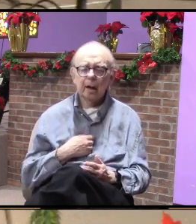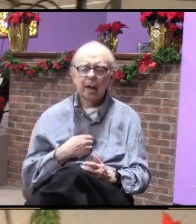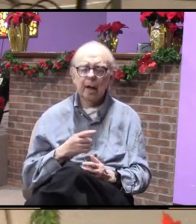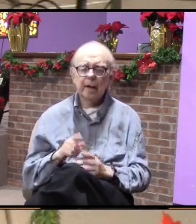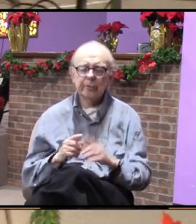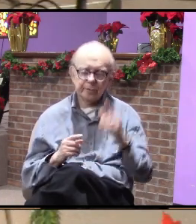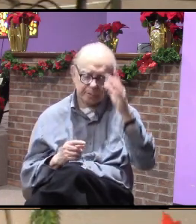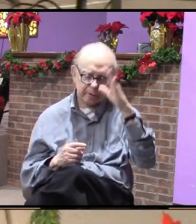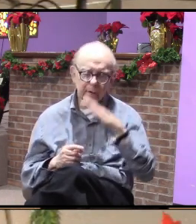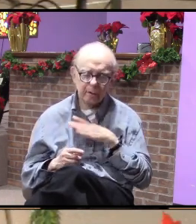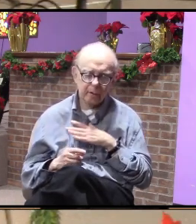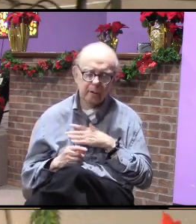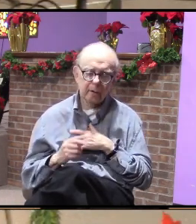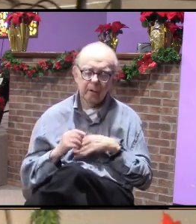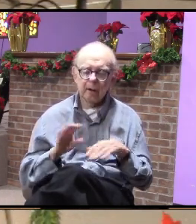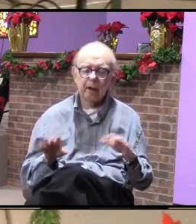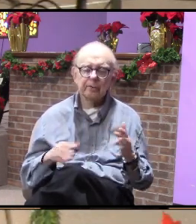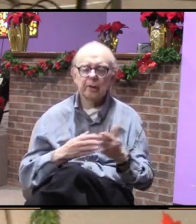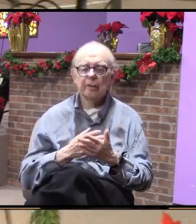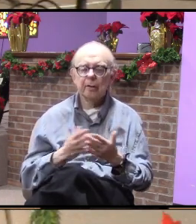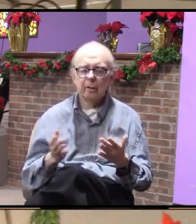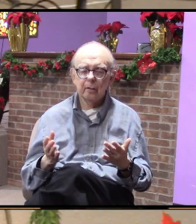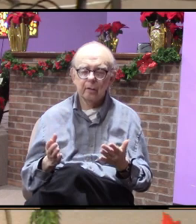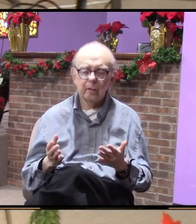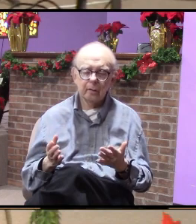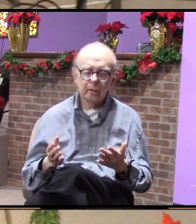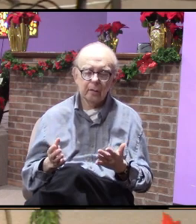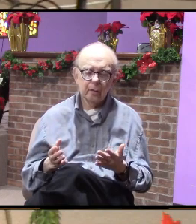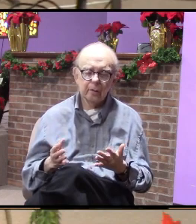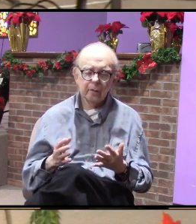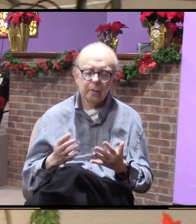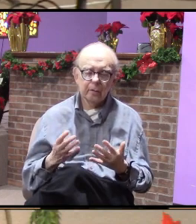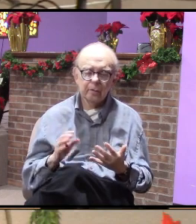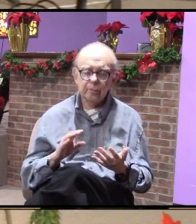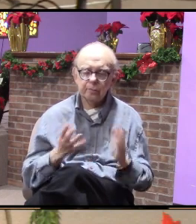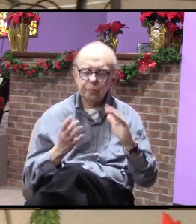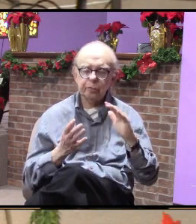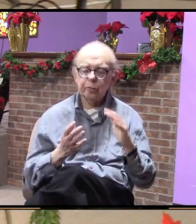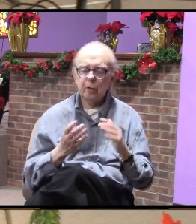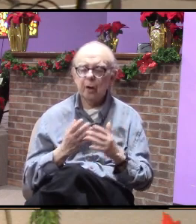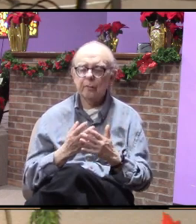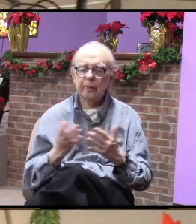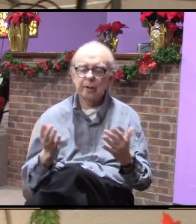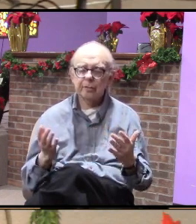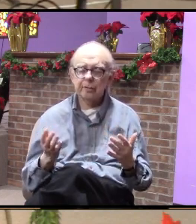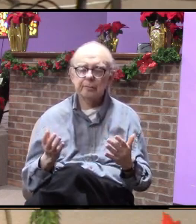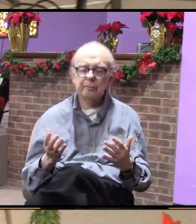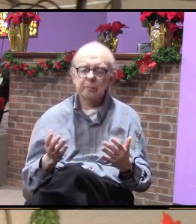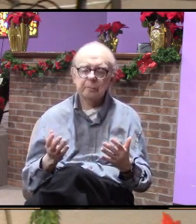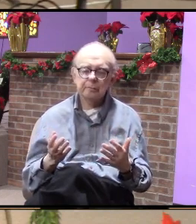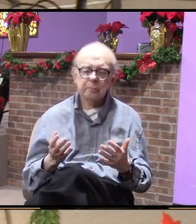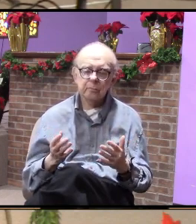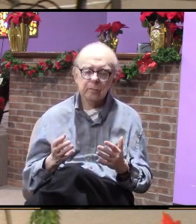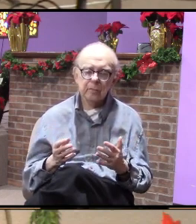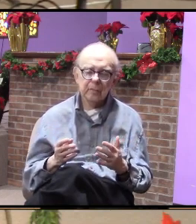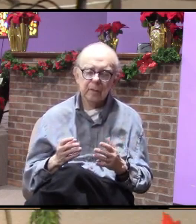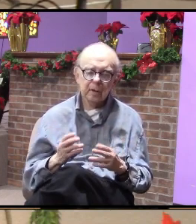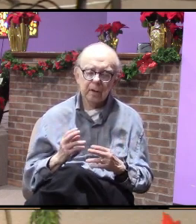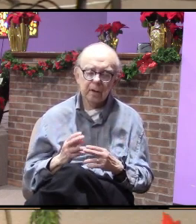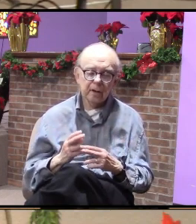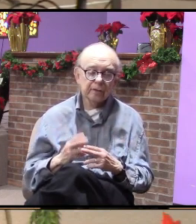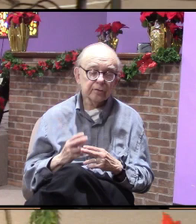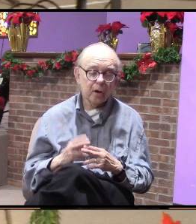men have done things to throw off things. First of all, it's called sin.